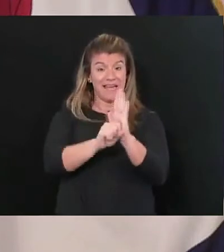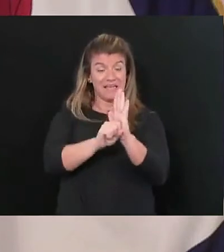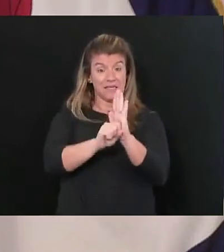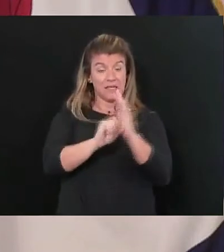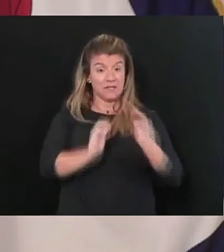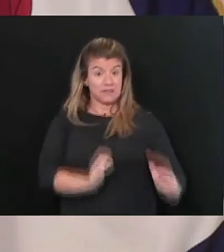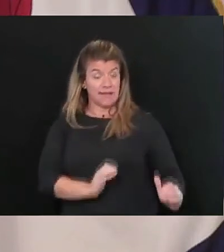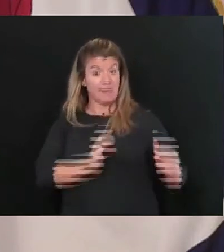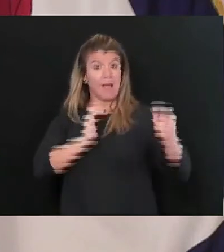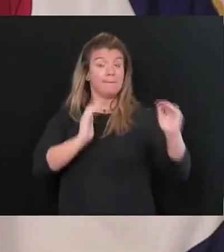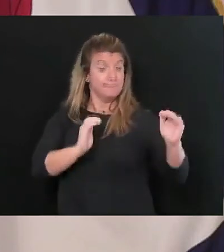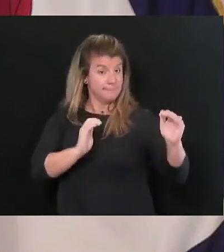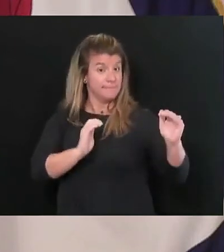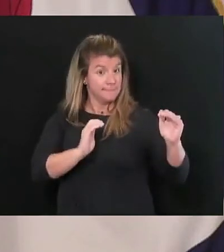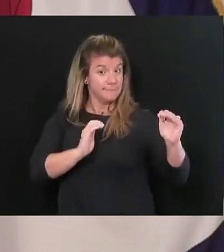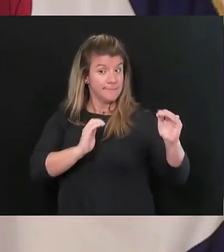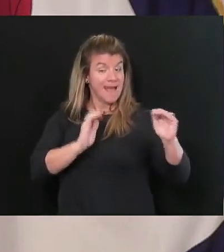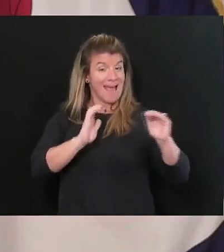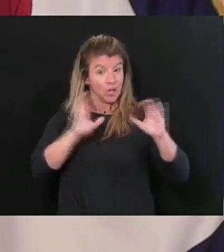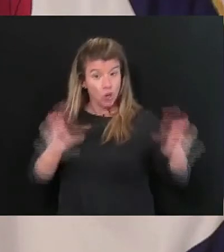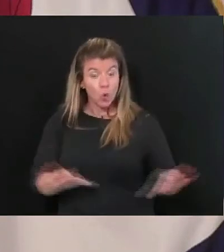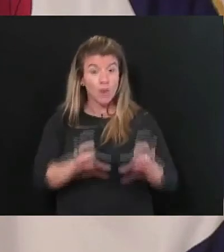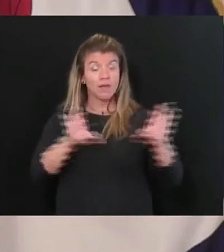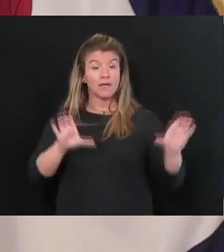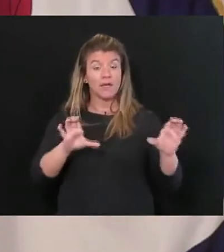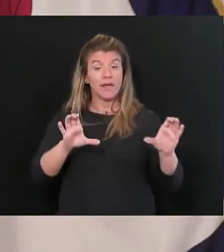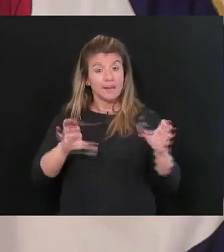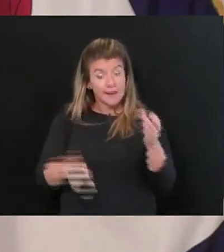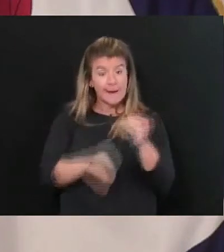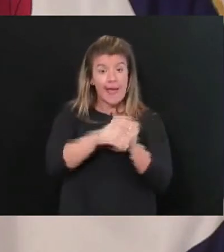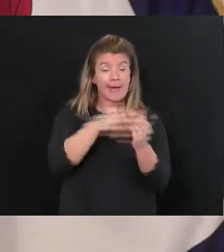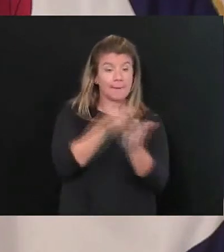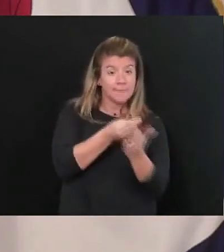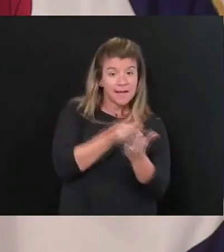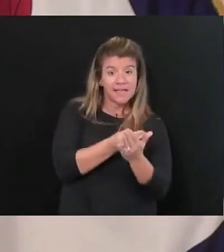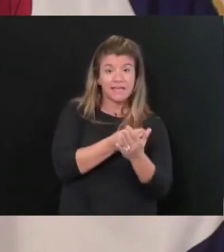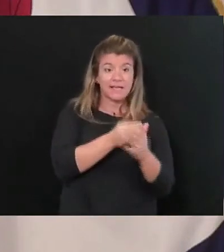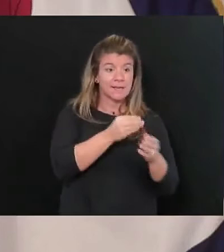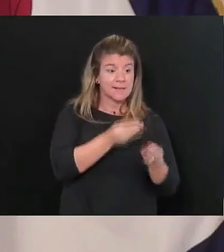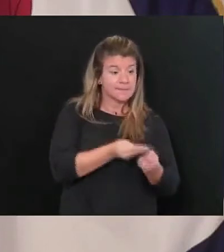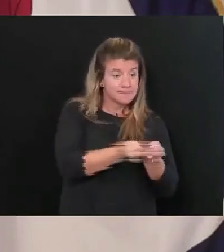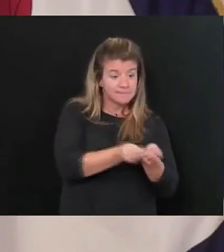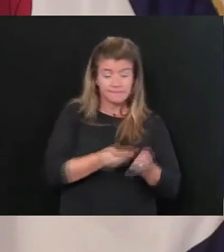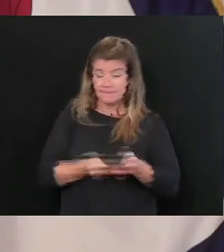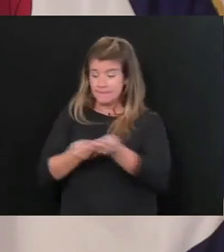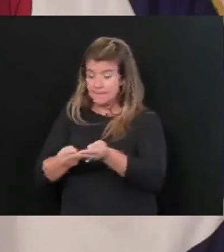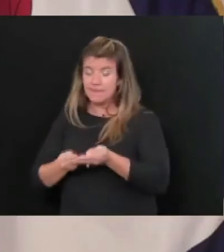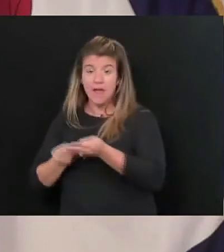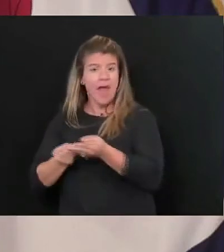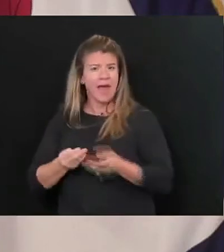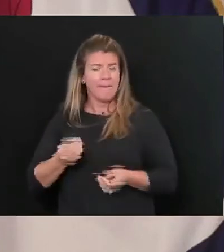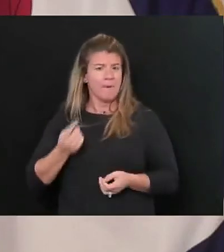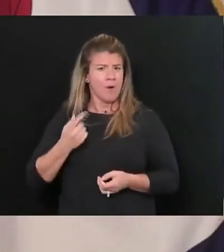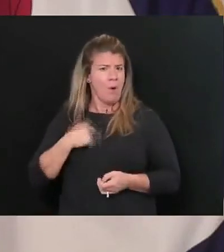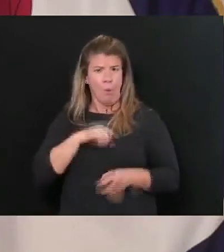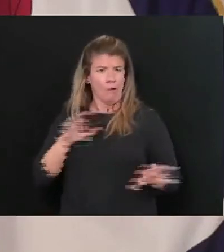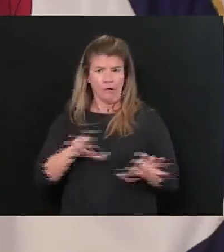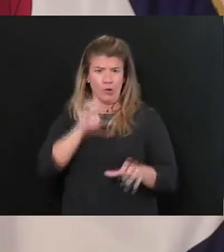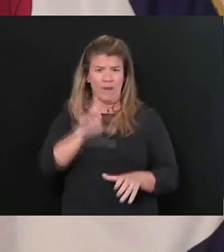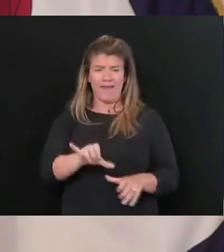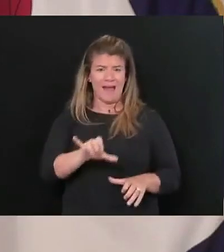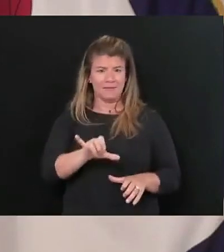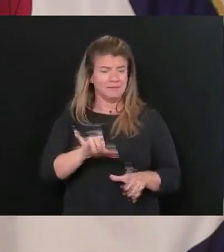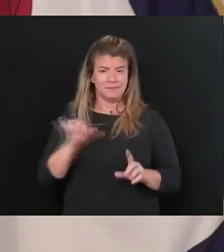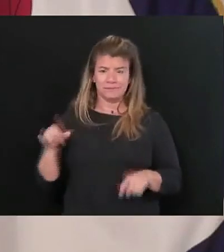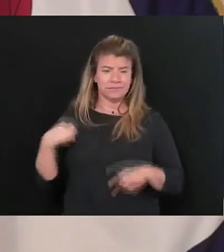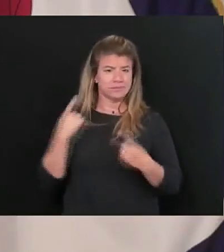and the state stepping forward and doing and putting funds here and putting funds there to be able to help, well, we're doing it. For crying out loud, we're doing that nonstop.